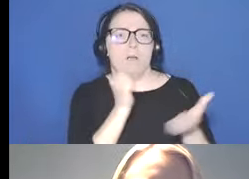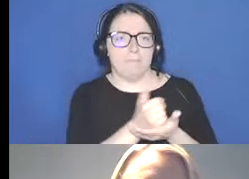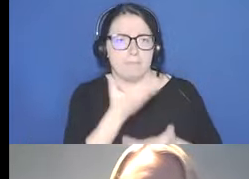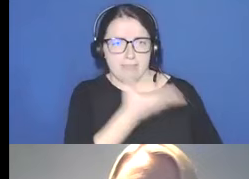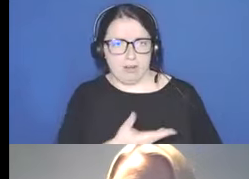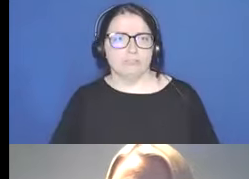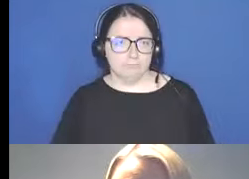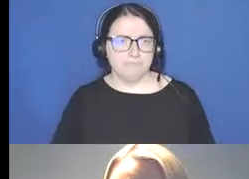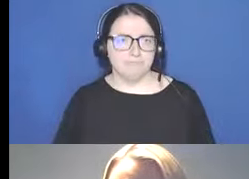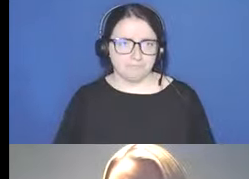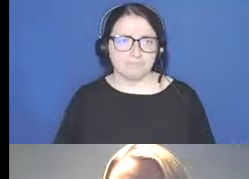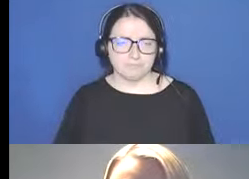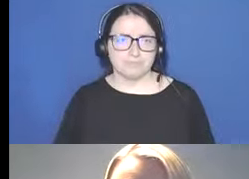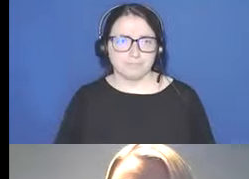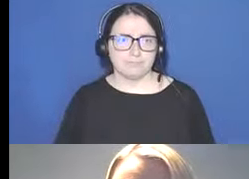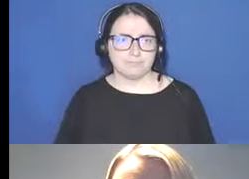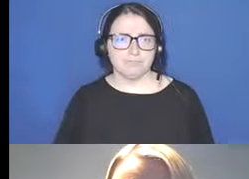The other